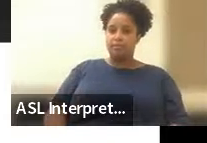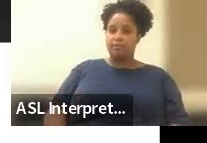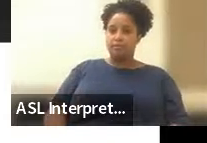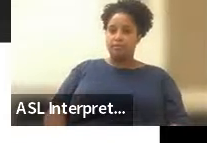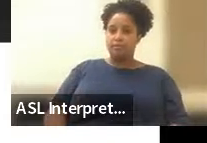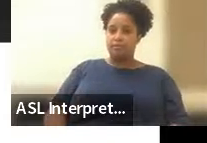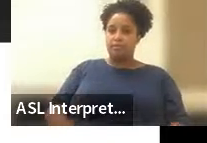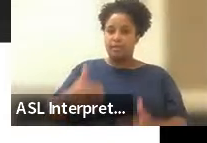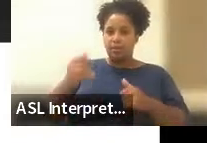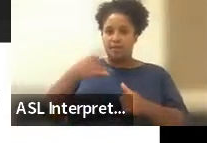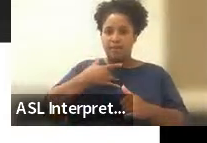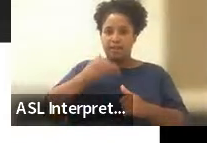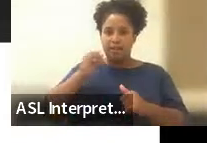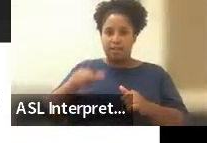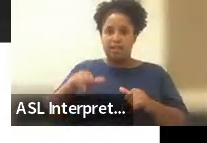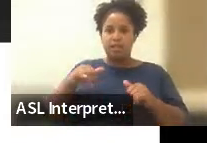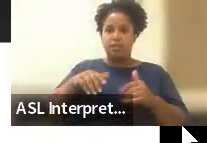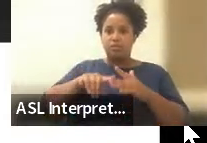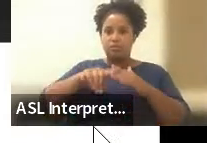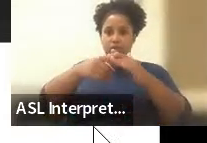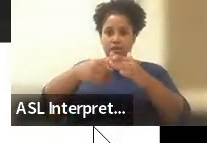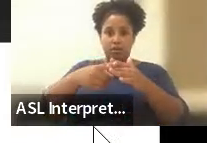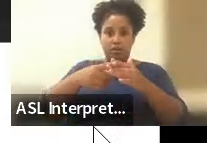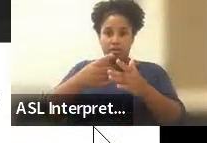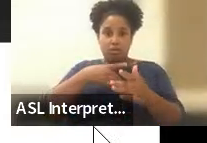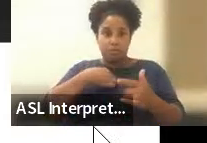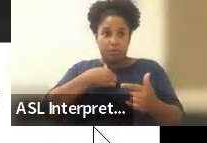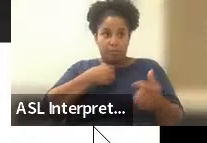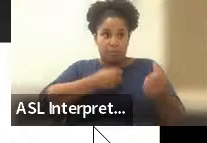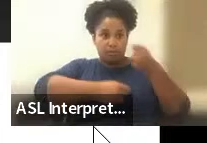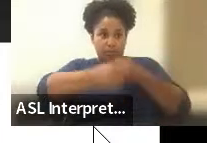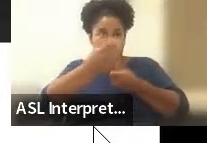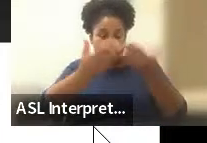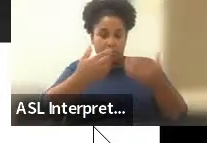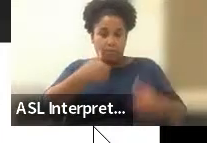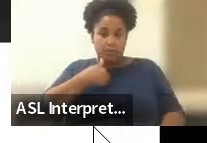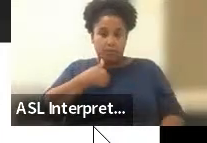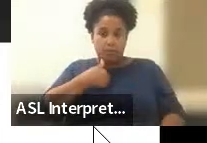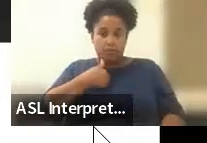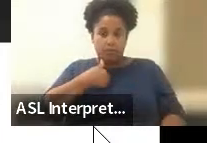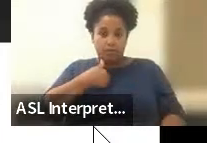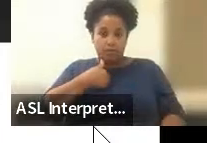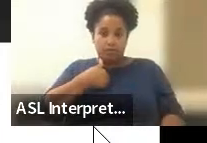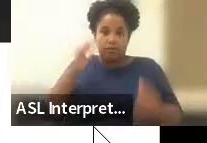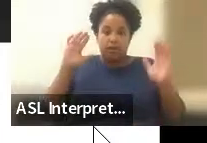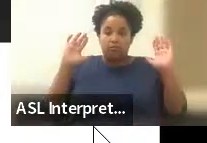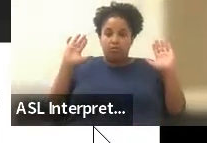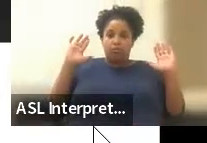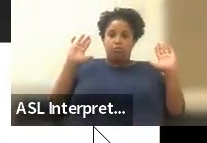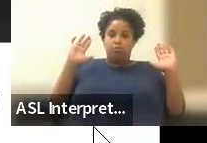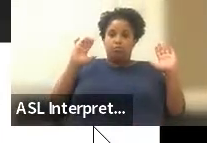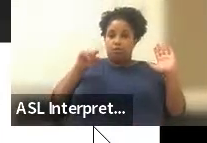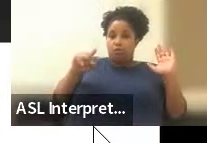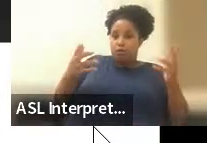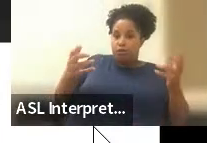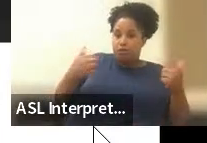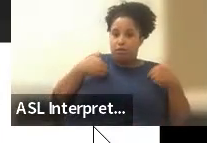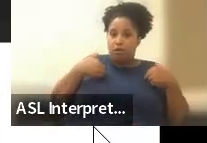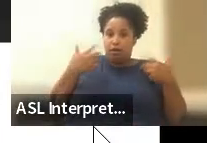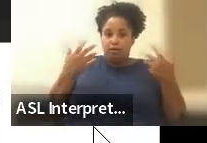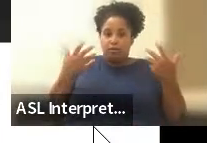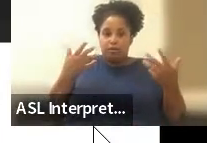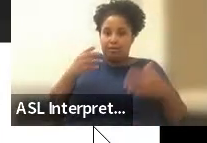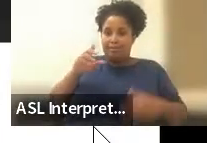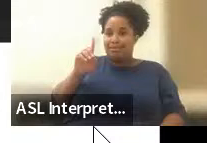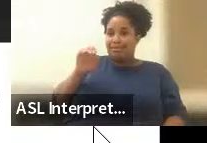Does anyone feel like they can step in? Would you like me to maybe Donata want to step in, or do you want to step in?